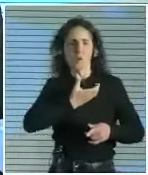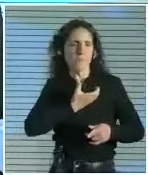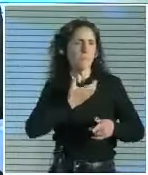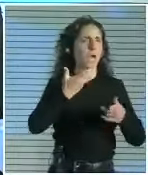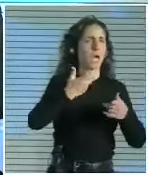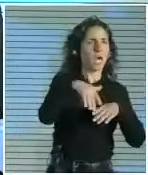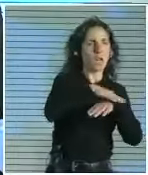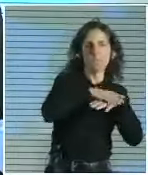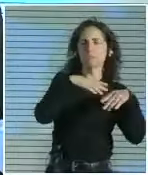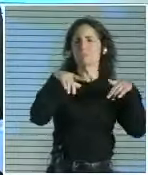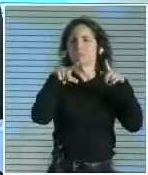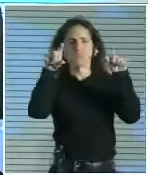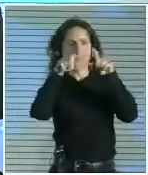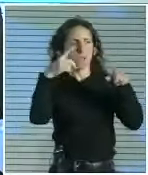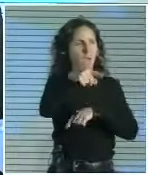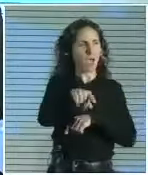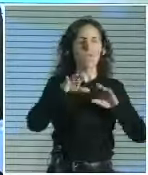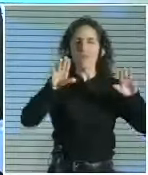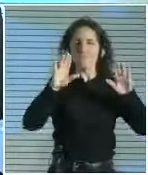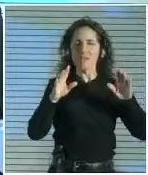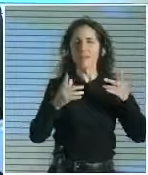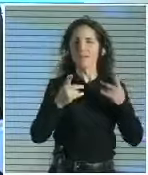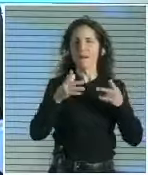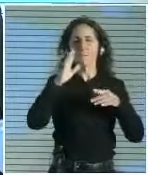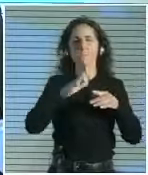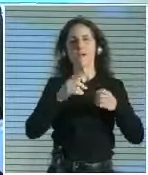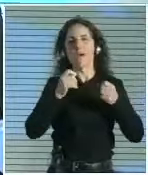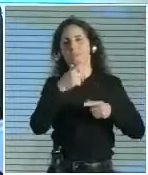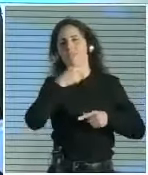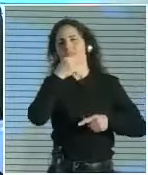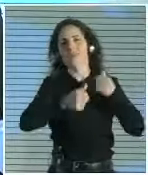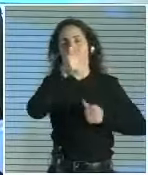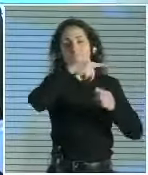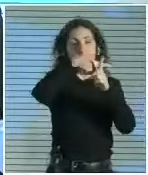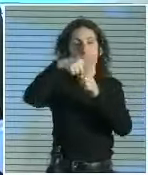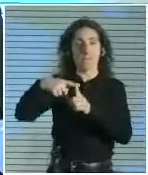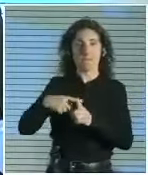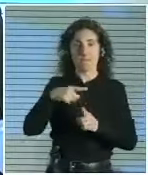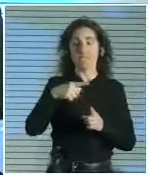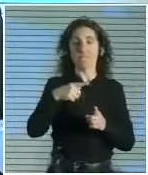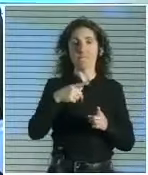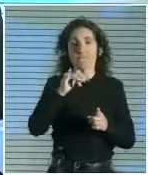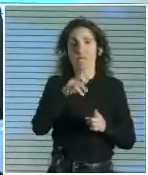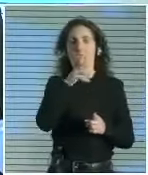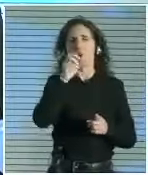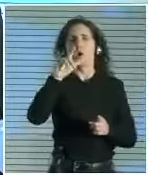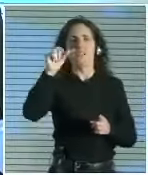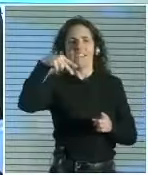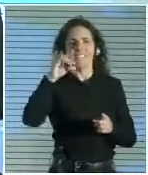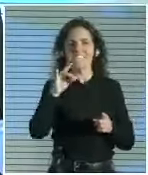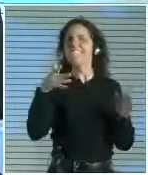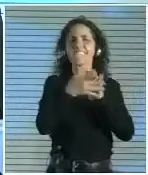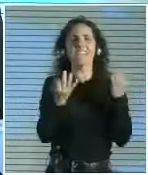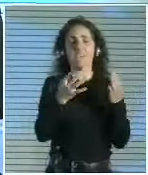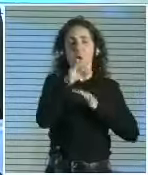at each level among our systems. Holons refers to the act of organizing information in concentric circles instead of in